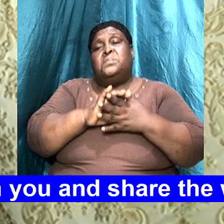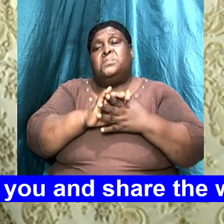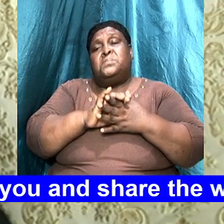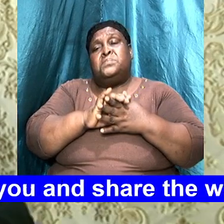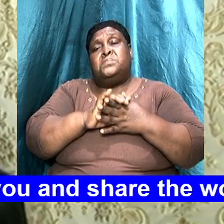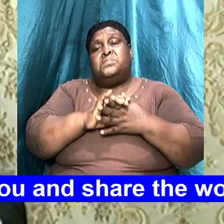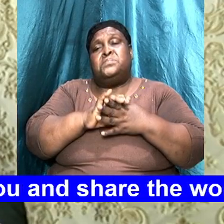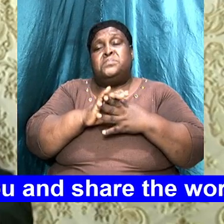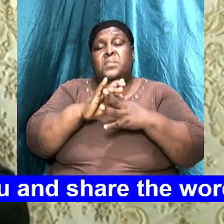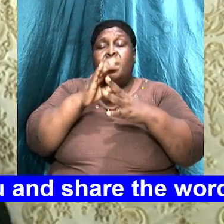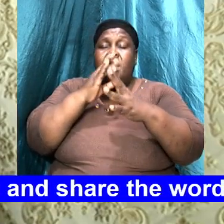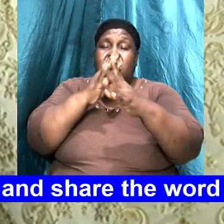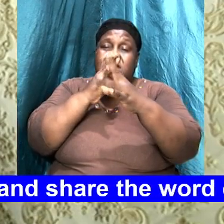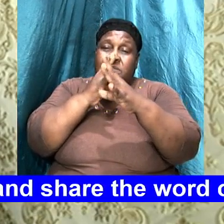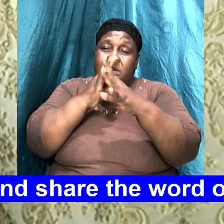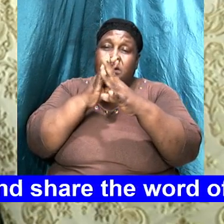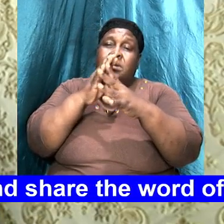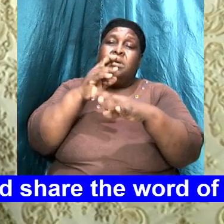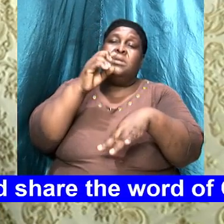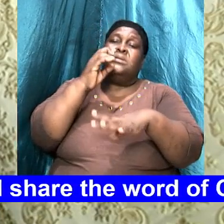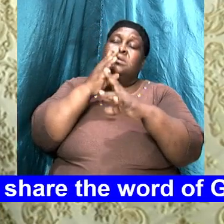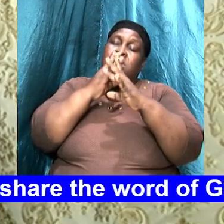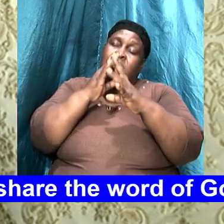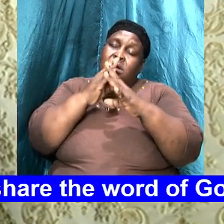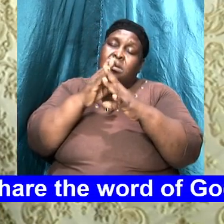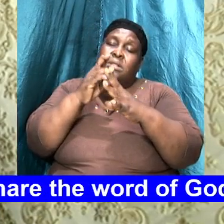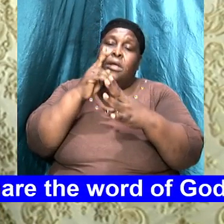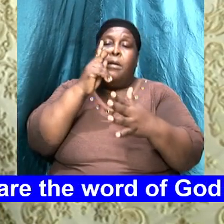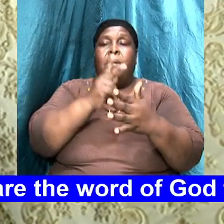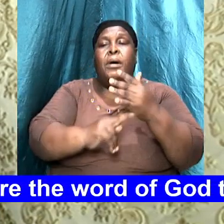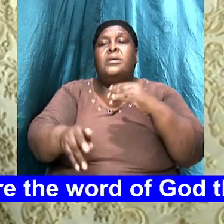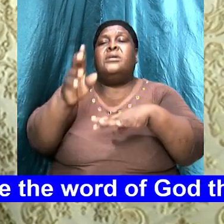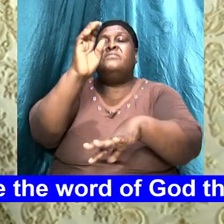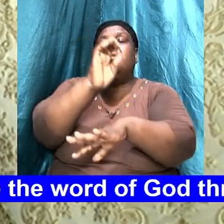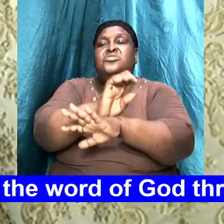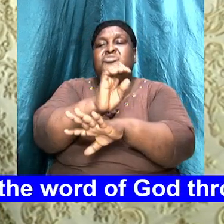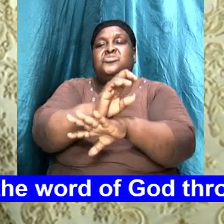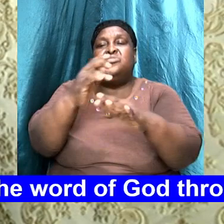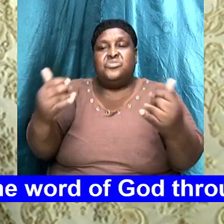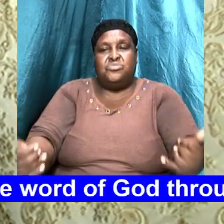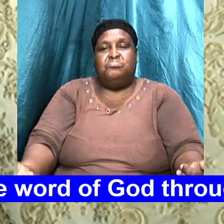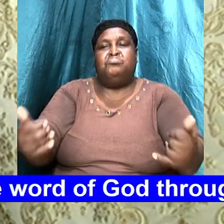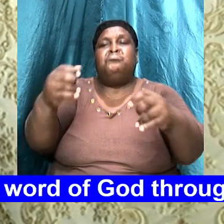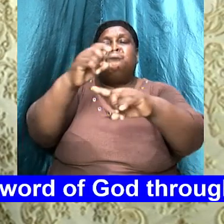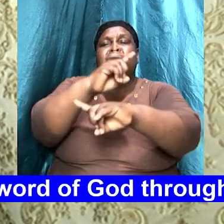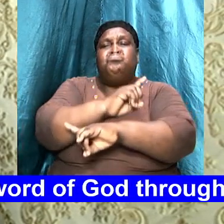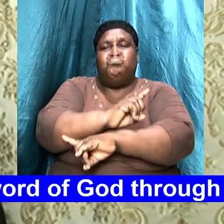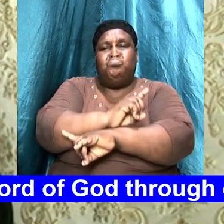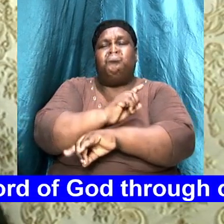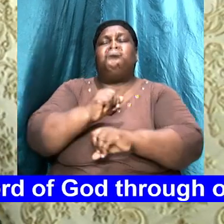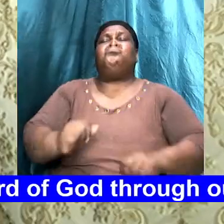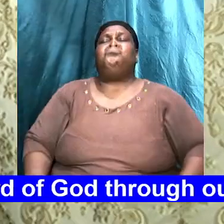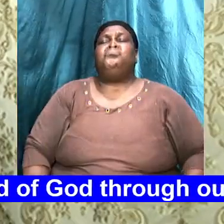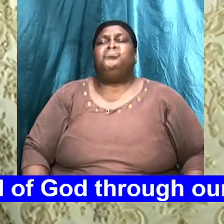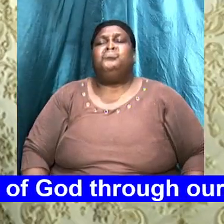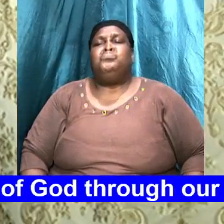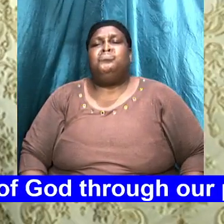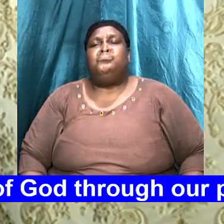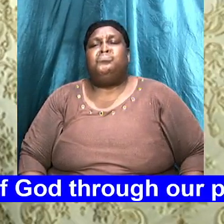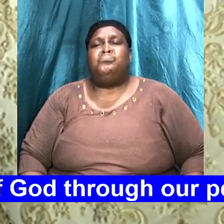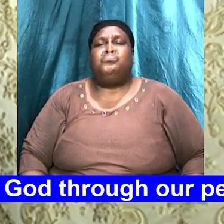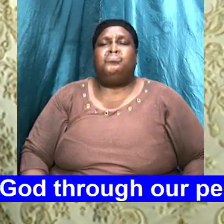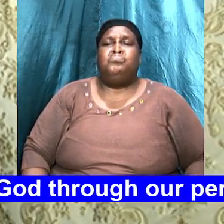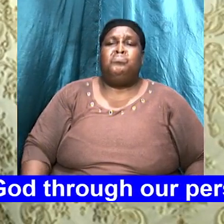so speaking in tongues is a part of the church today oh glory to God I tell you that my entire